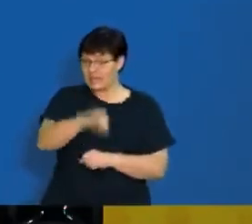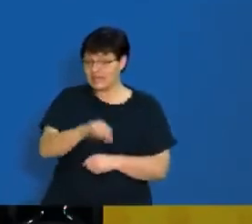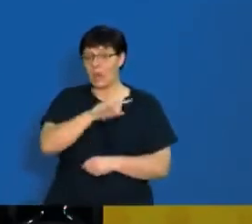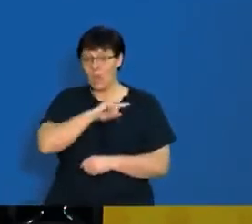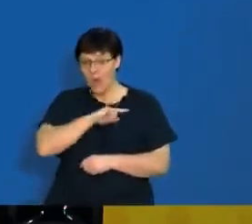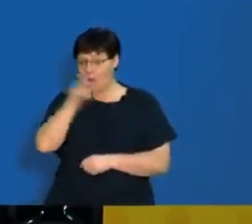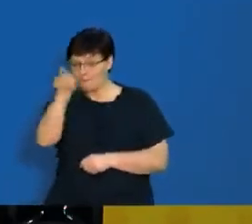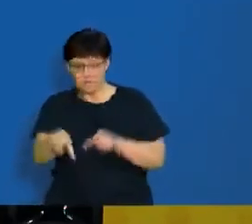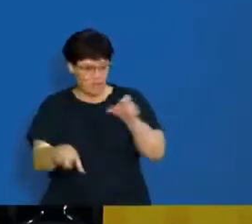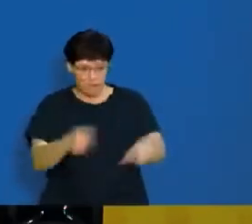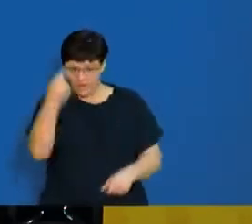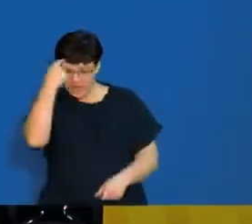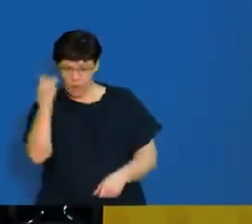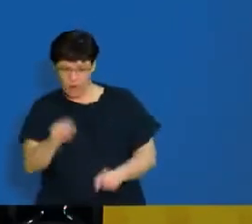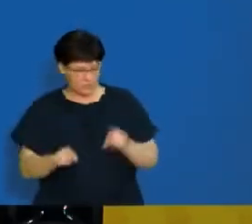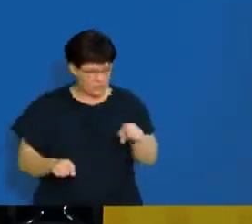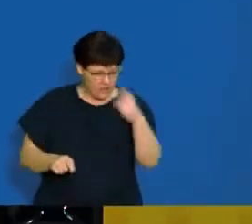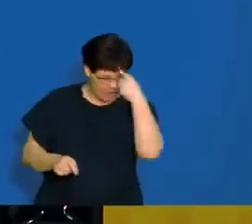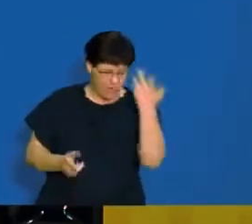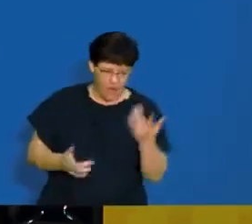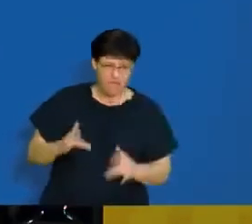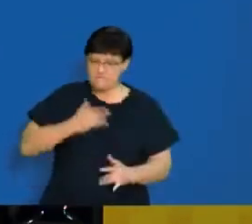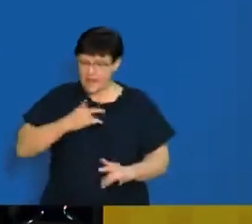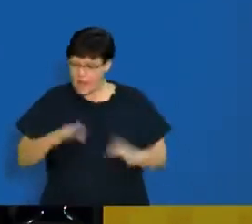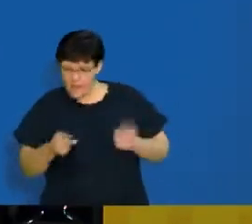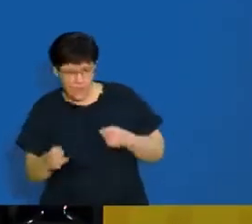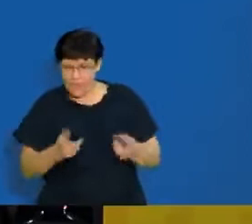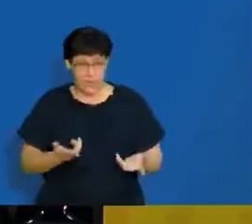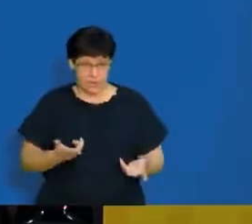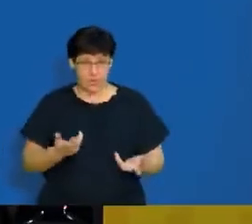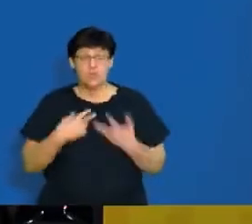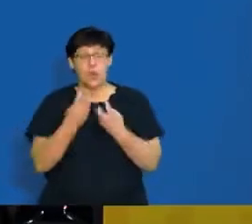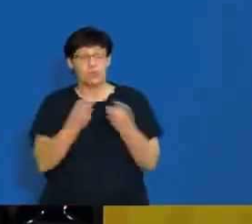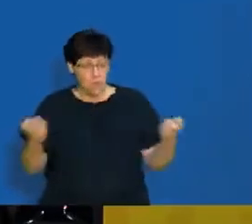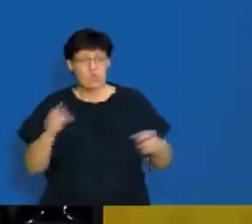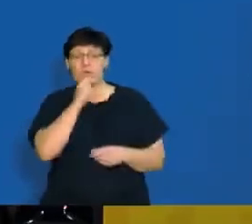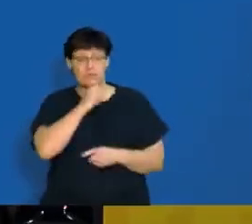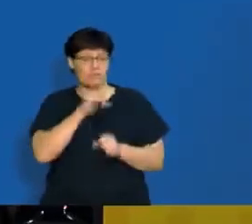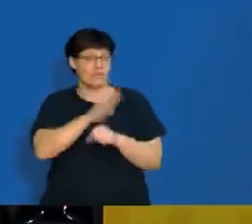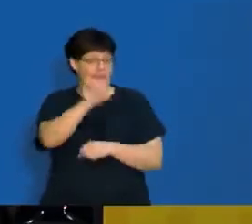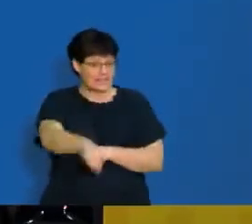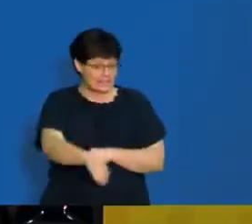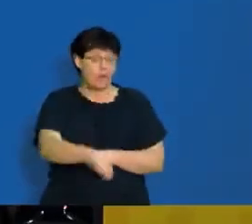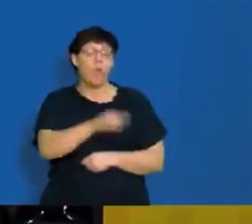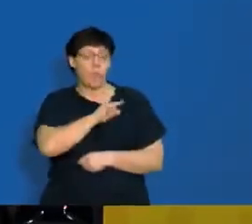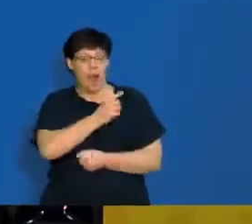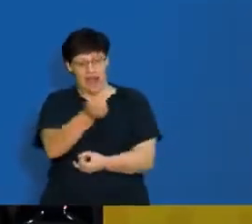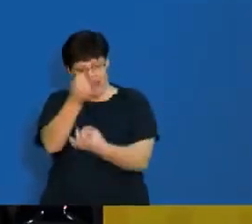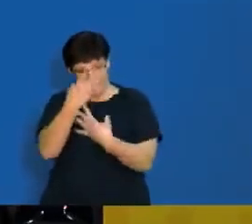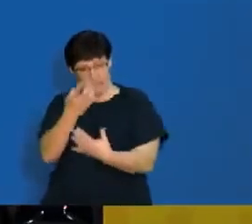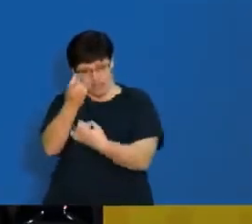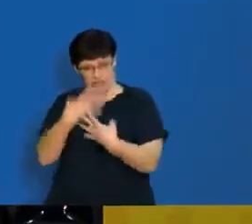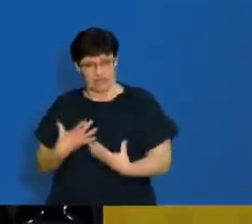different people thought or felt at the time. So the source is useful because of the information it gives